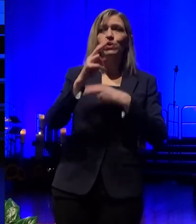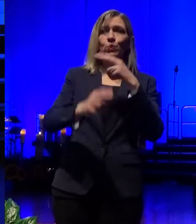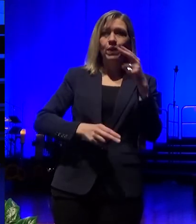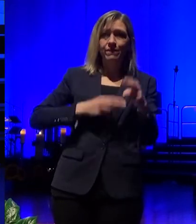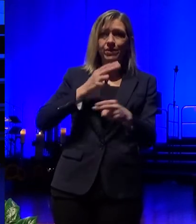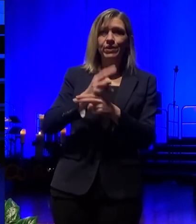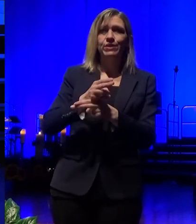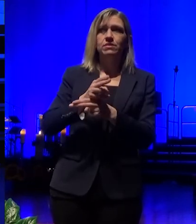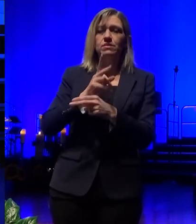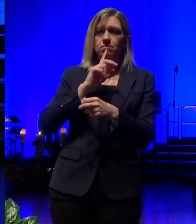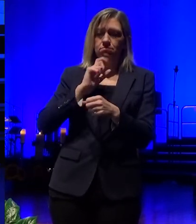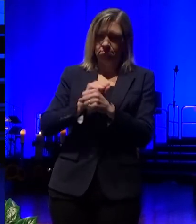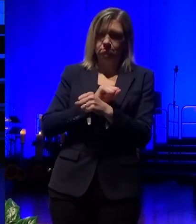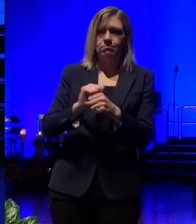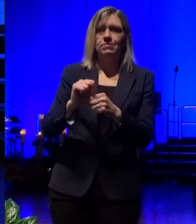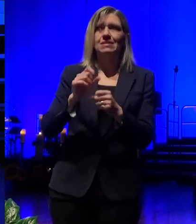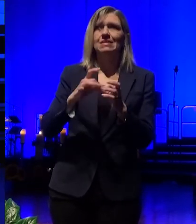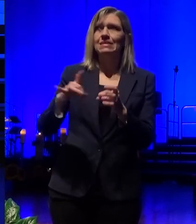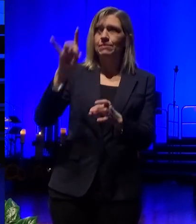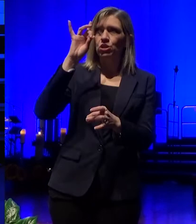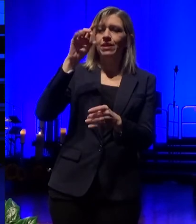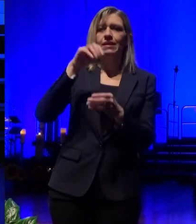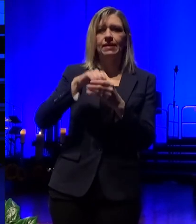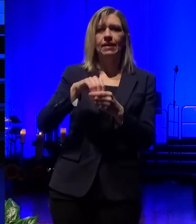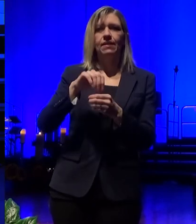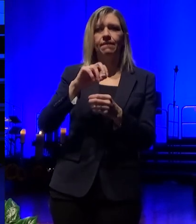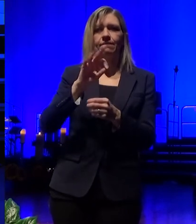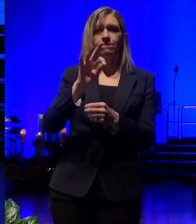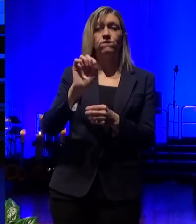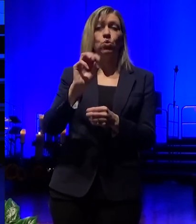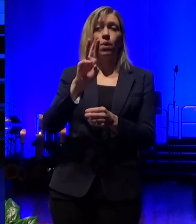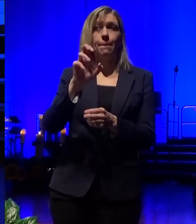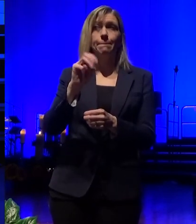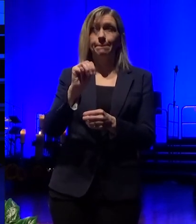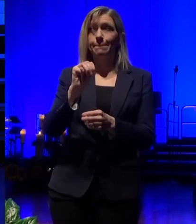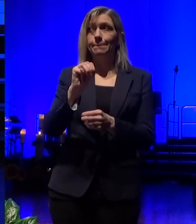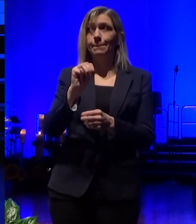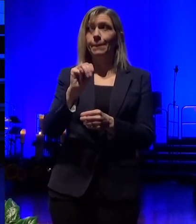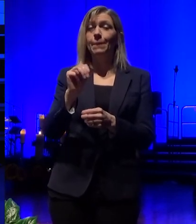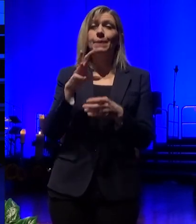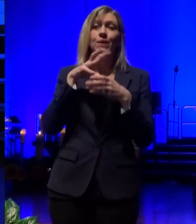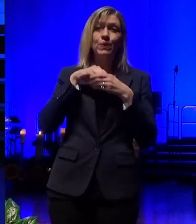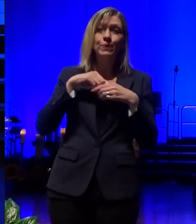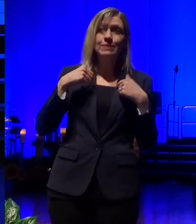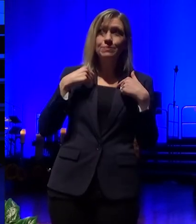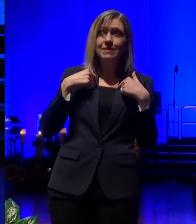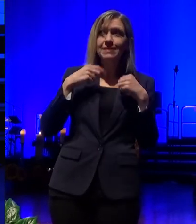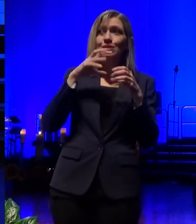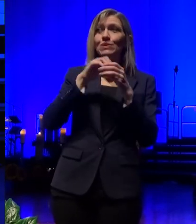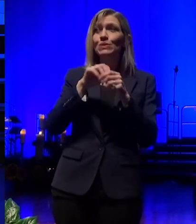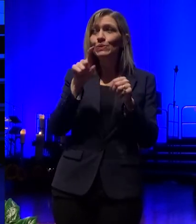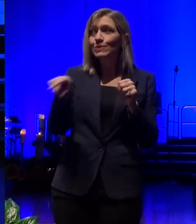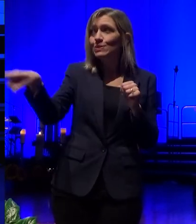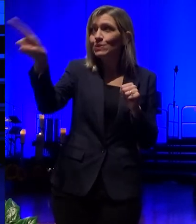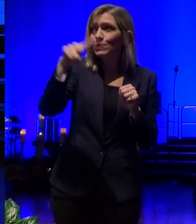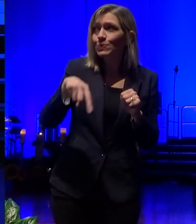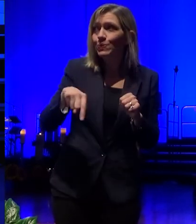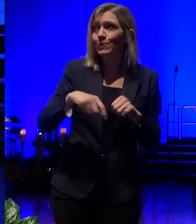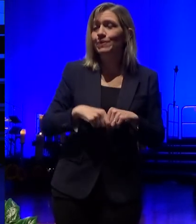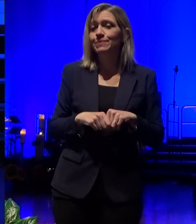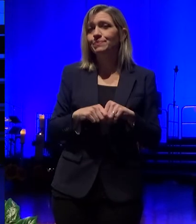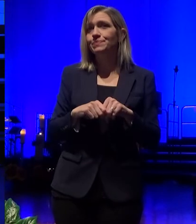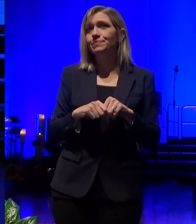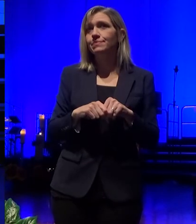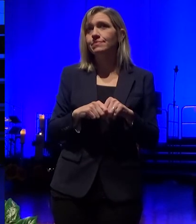is spirit in form. That includes me, that includes you. And